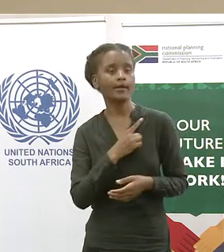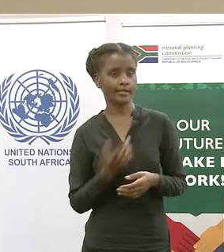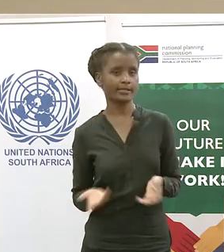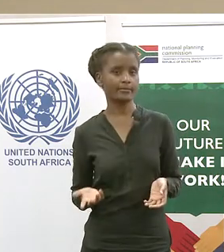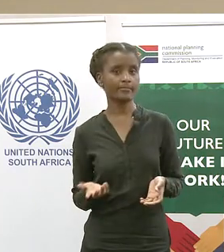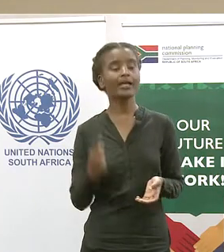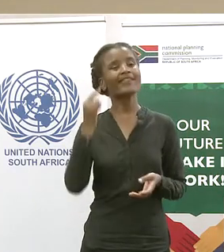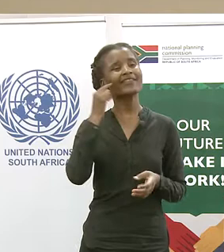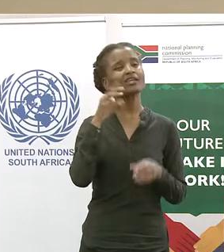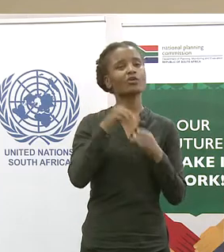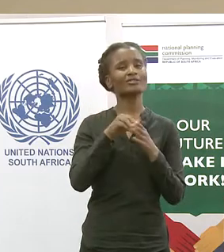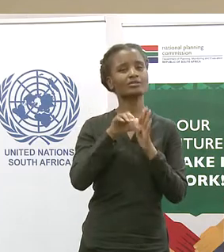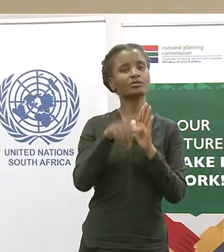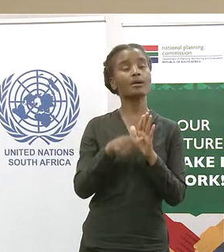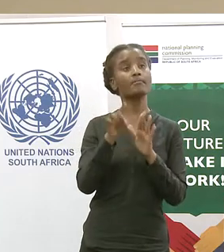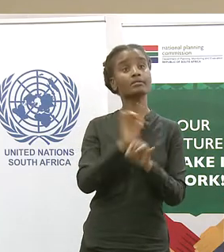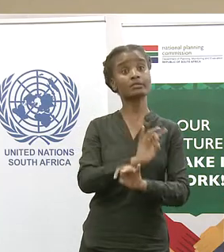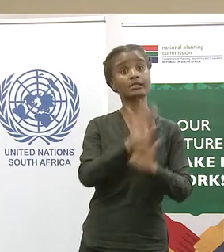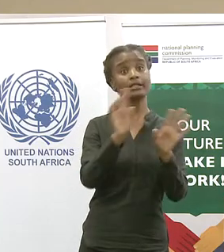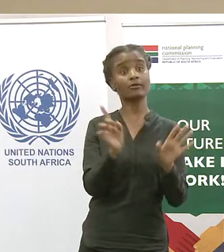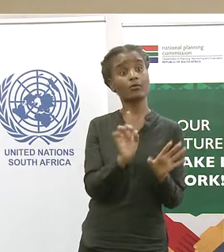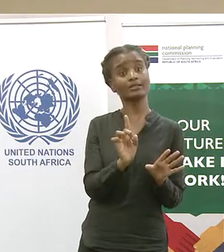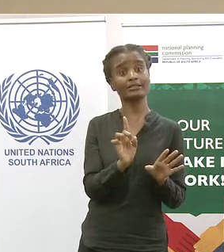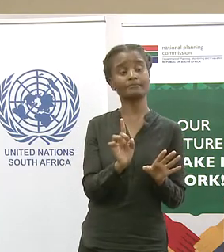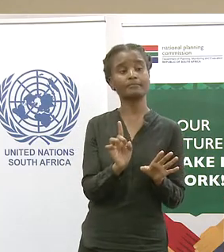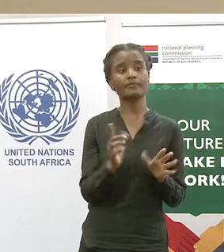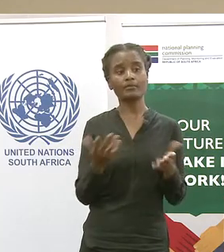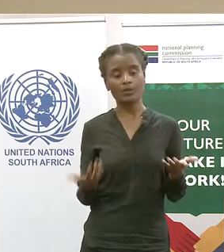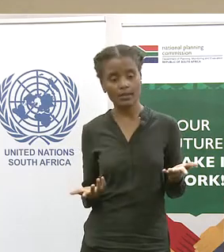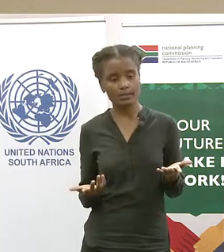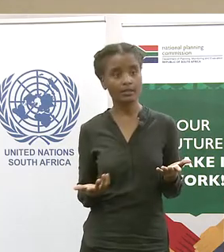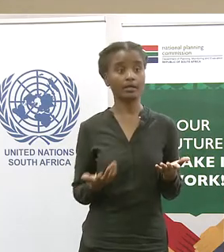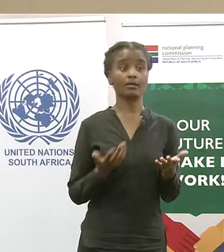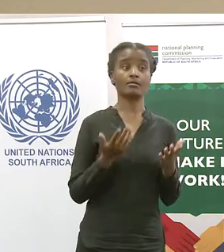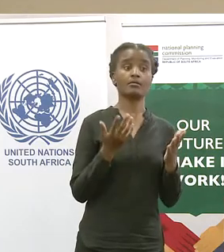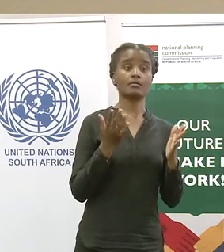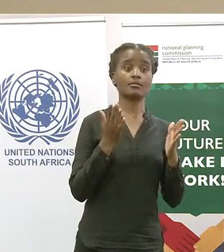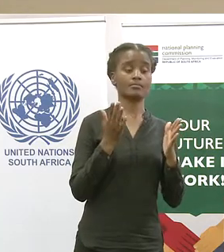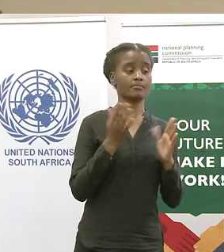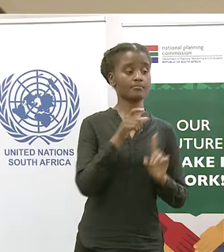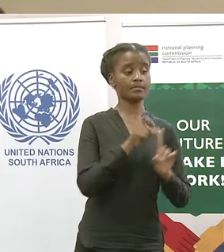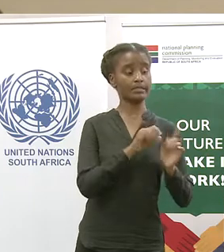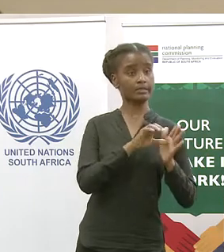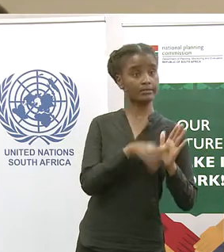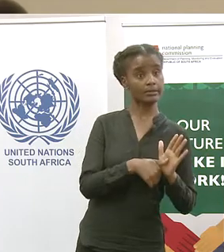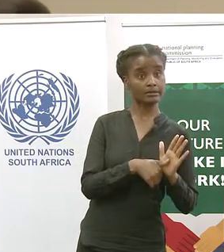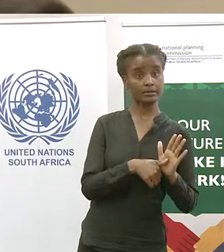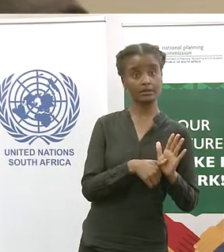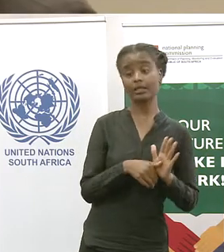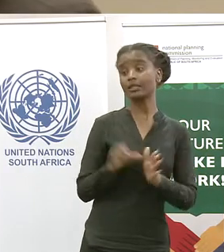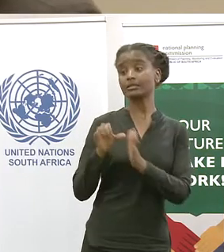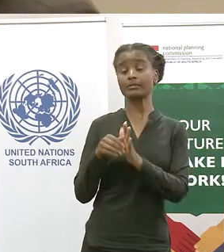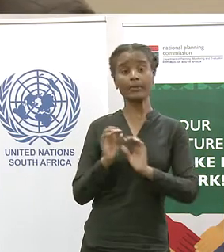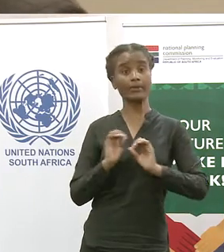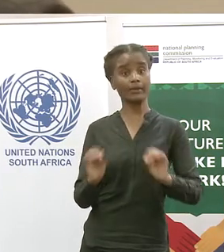very clear that the forces of ableism, disableism, able-bodied supremacy, whichever term you want to